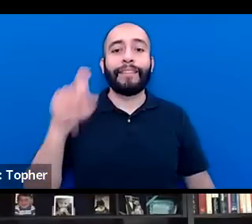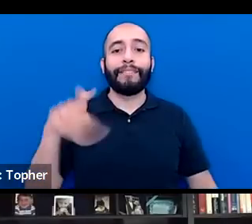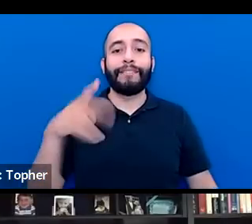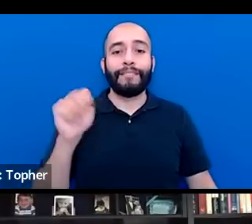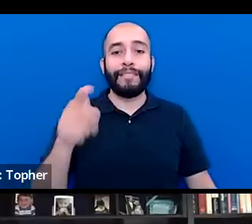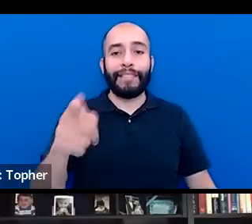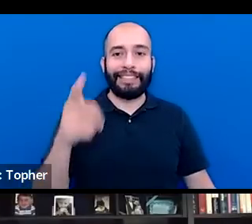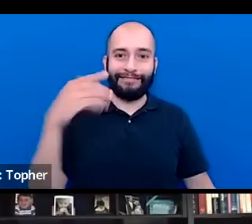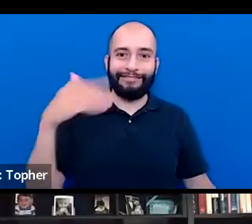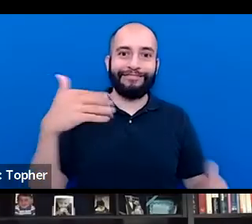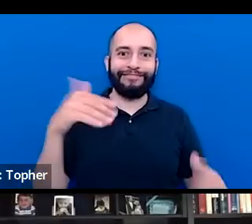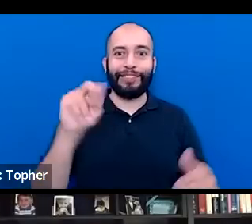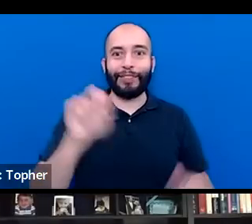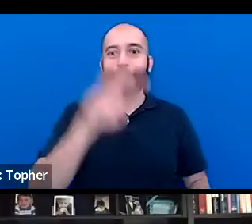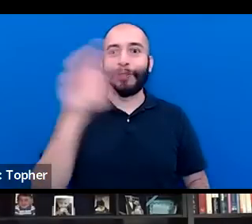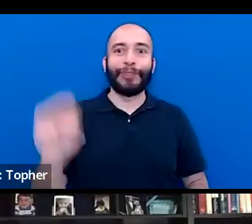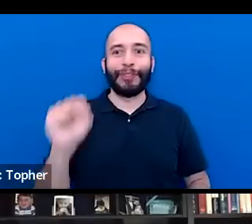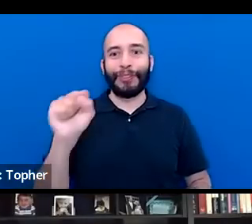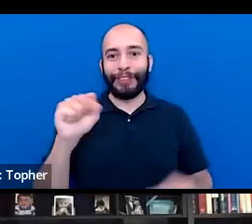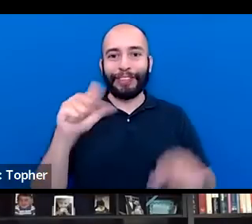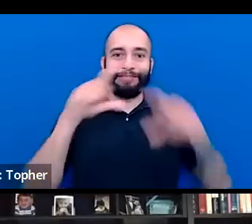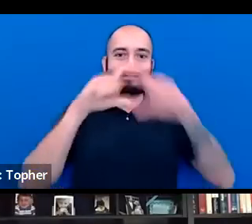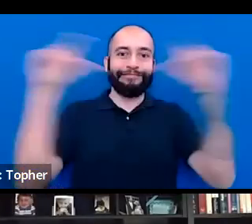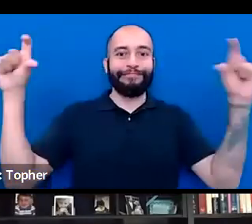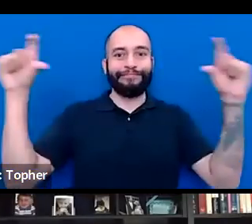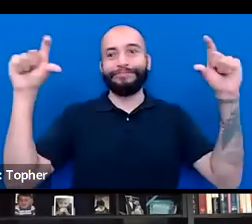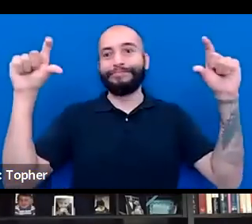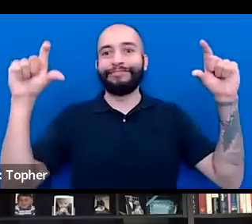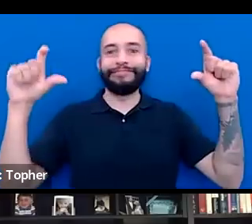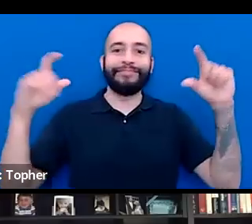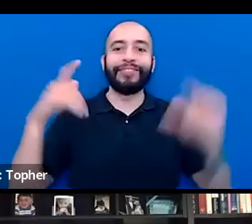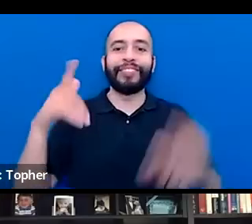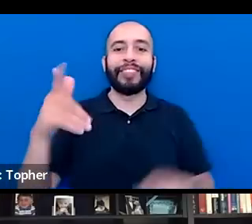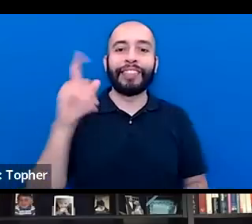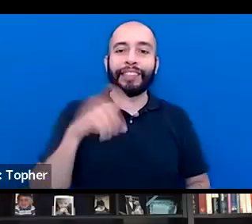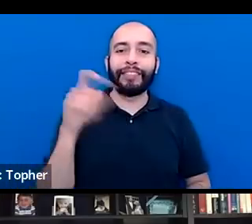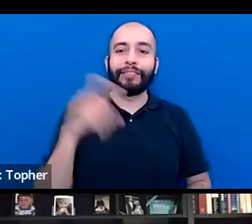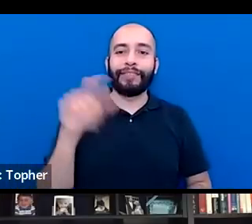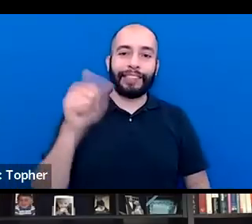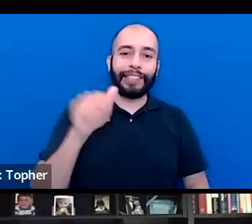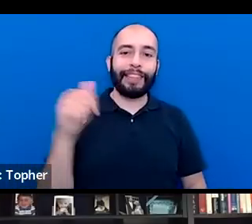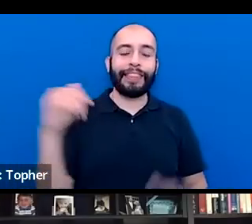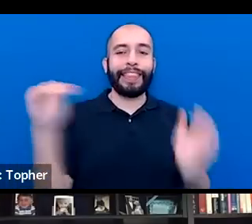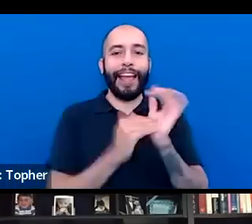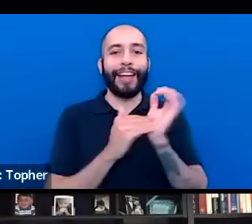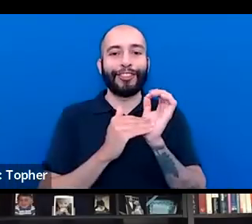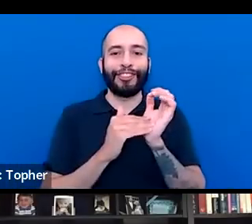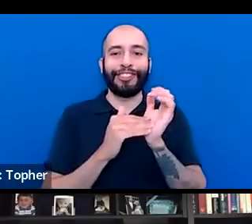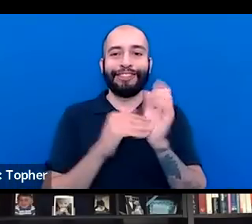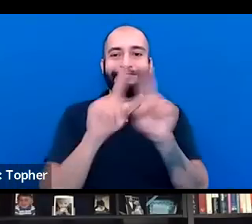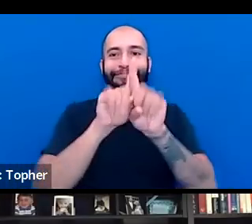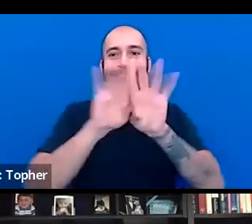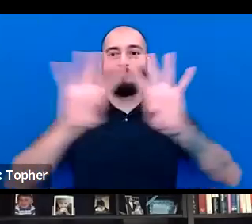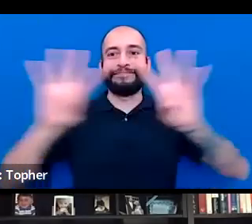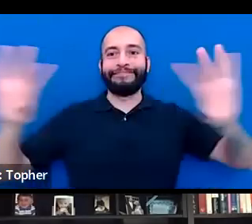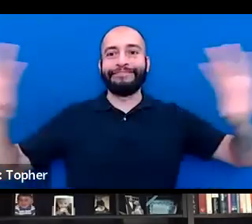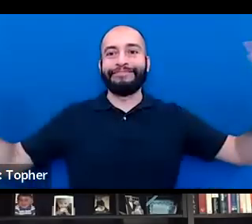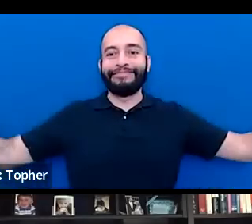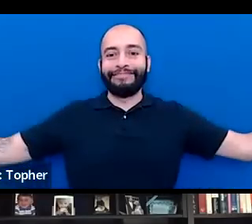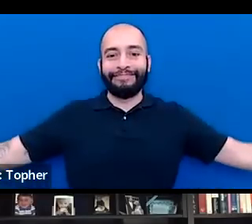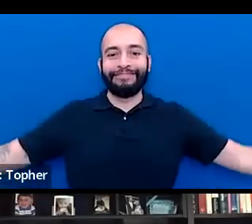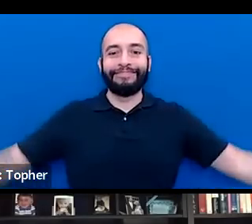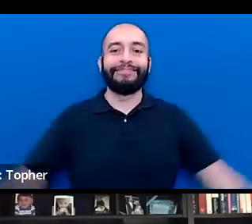me, and we're trying to figure out how to clone you. Yeah. And I'm trying to do that